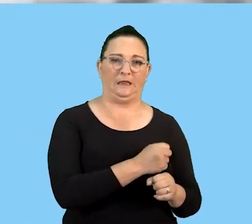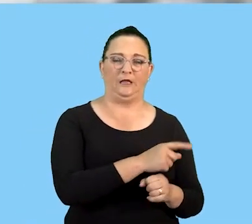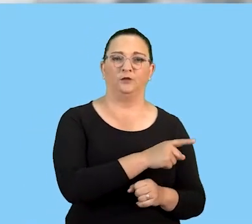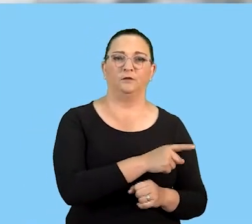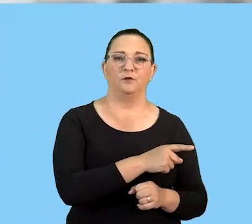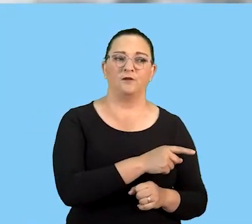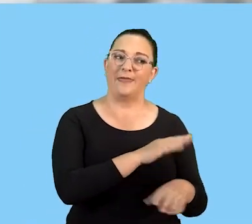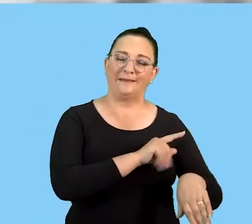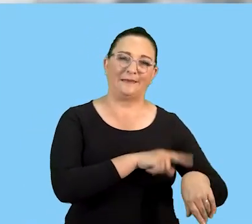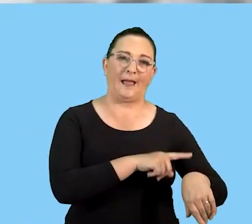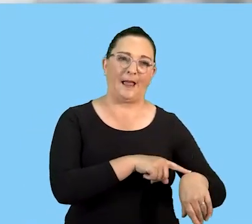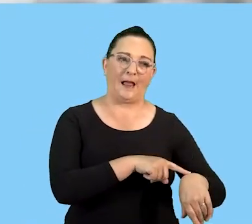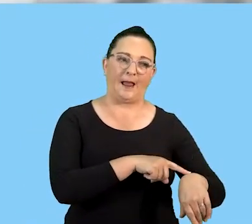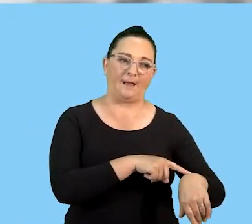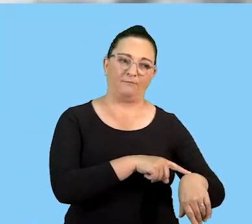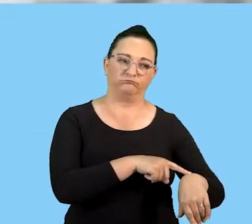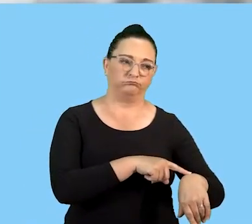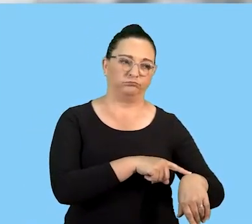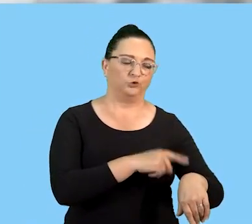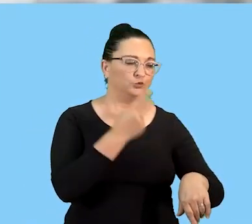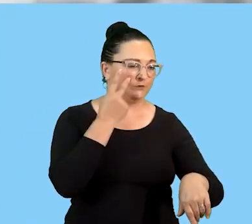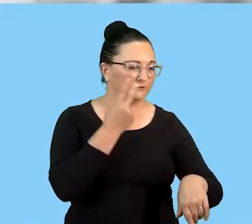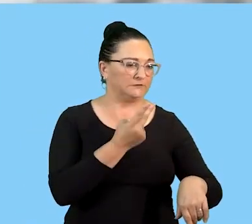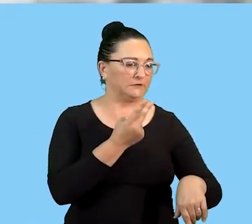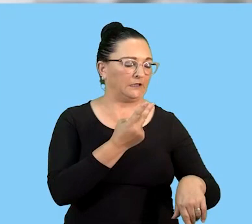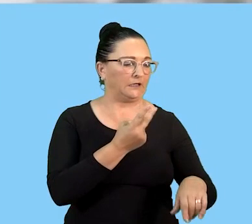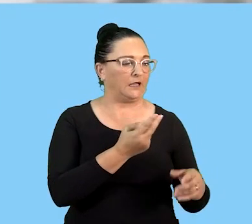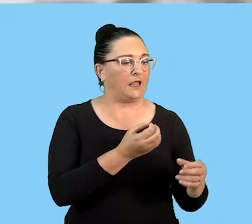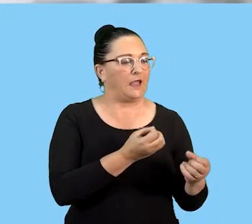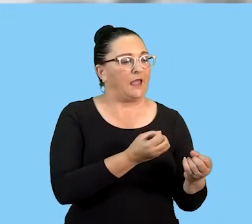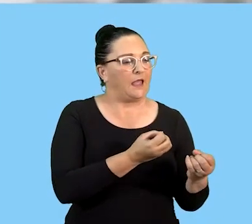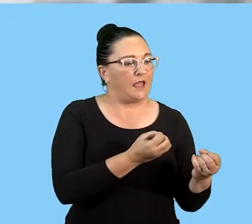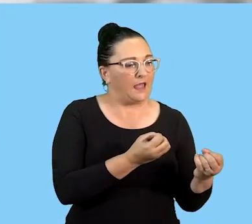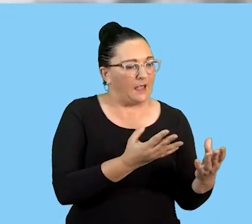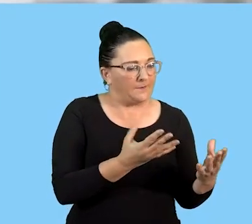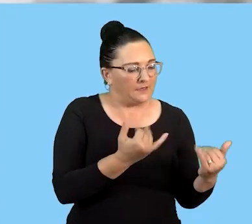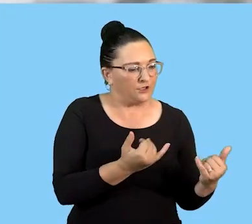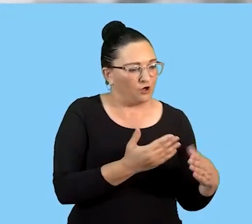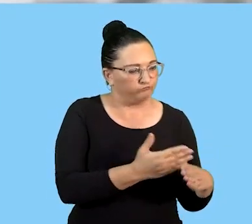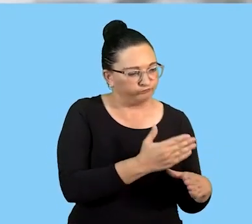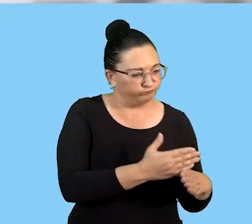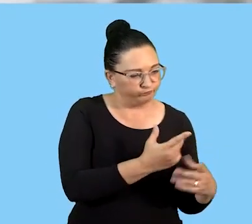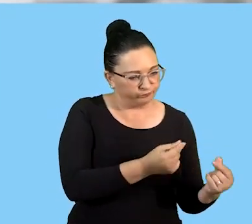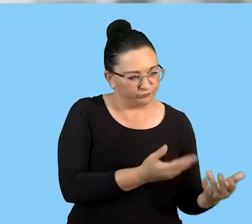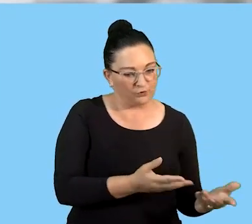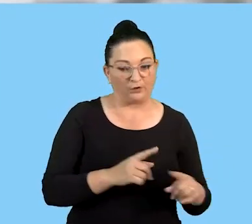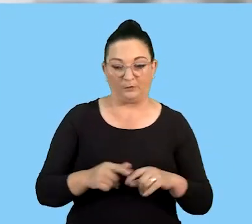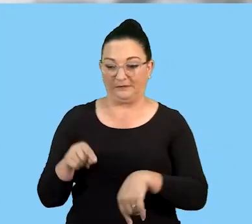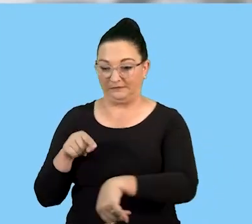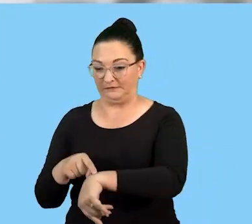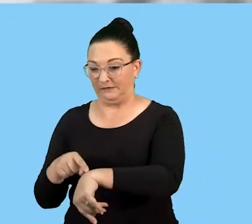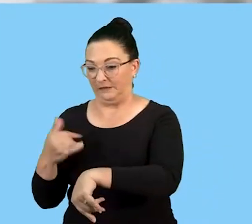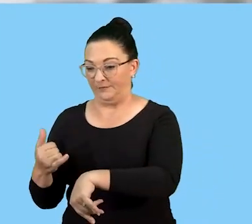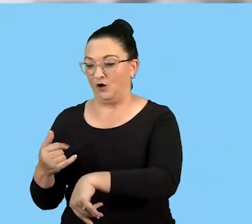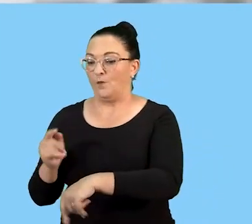we don't look at the number of tasks that they have done, but we look at the amount of time that it took them to complete the